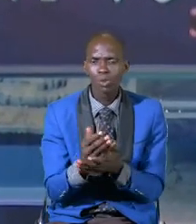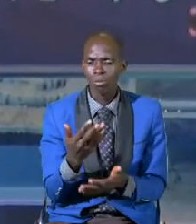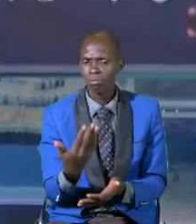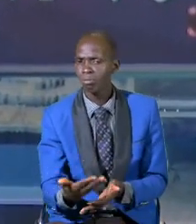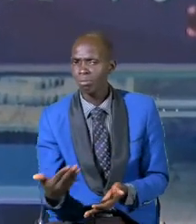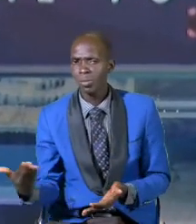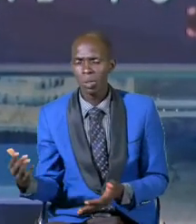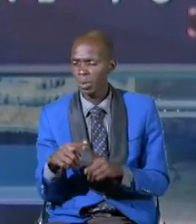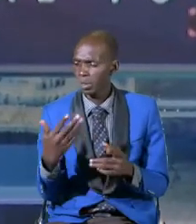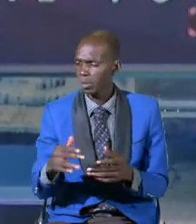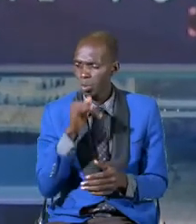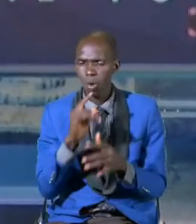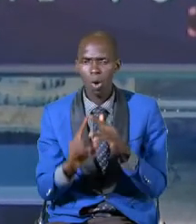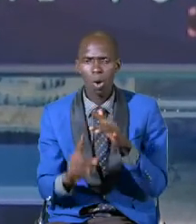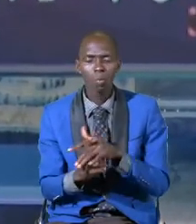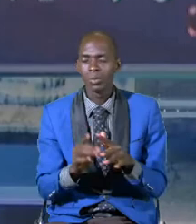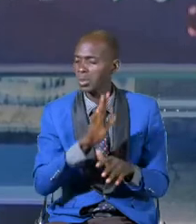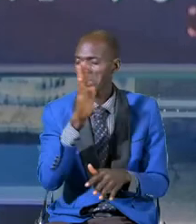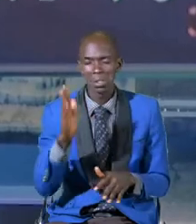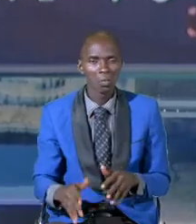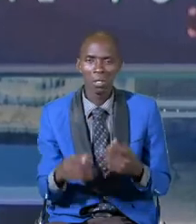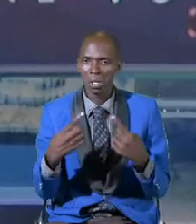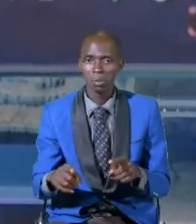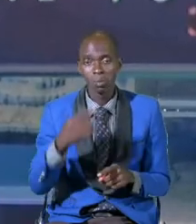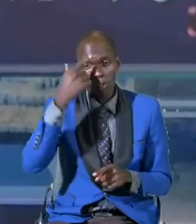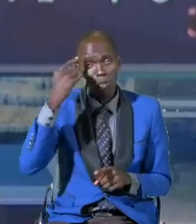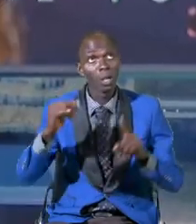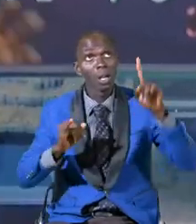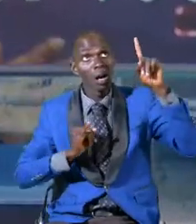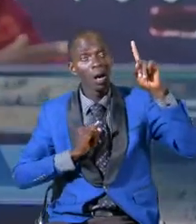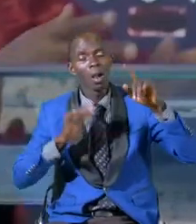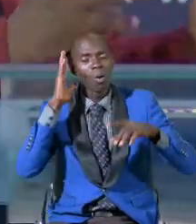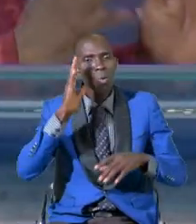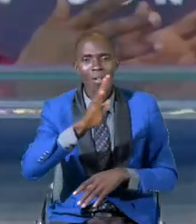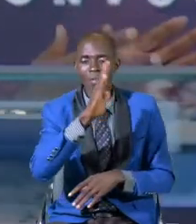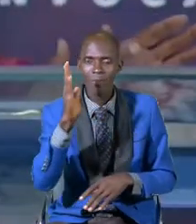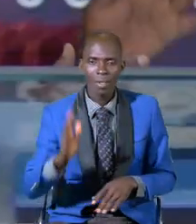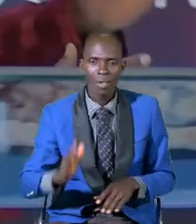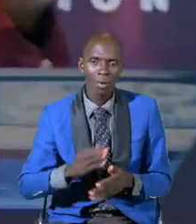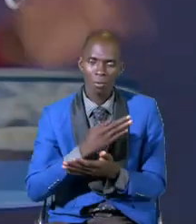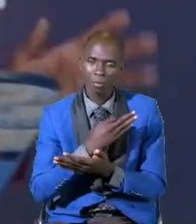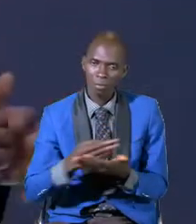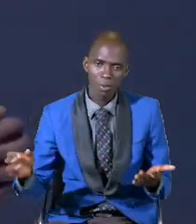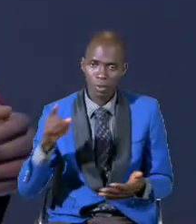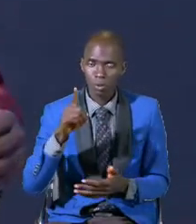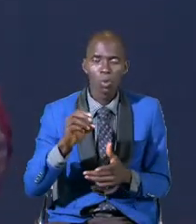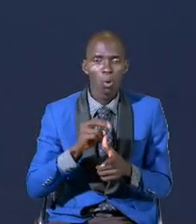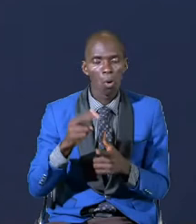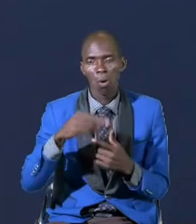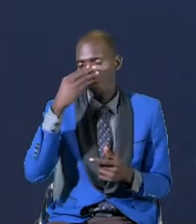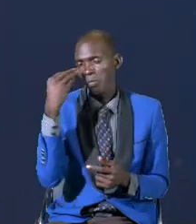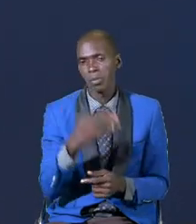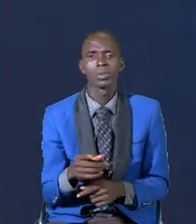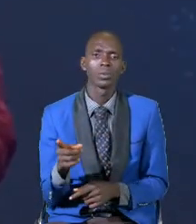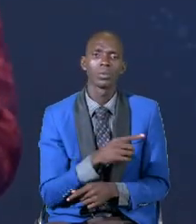will never happen. I will not fail you, nor forsake you. When those